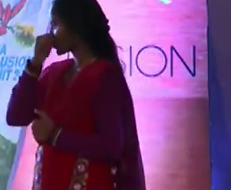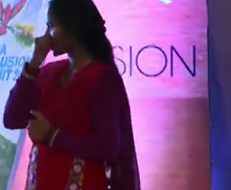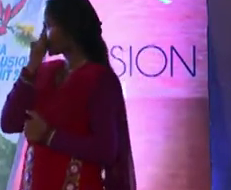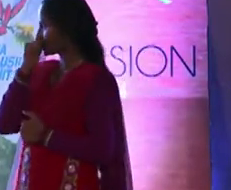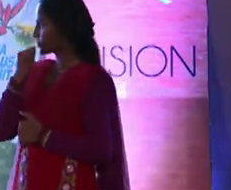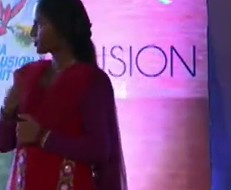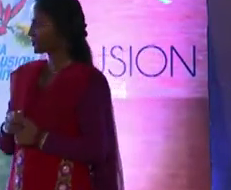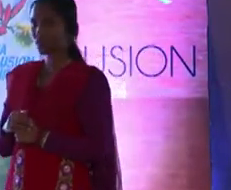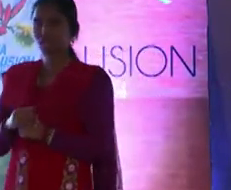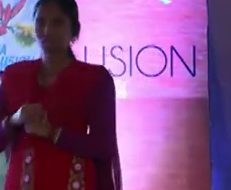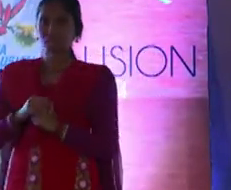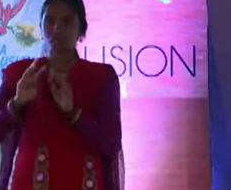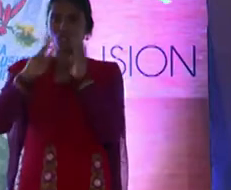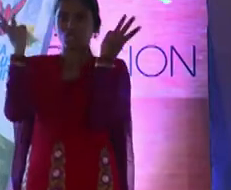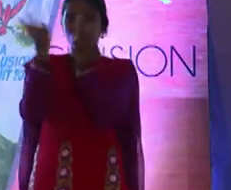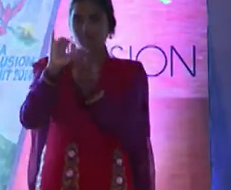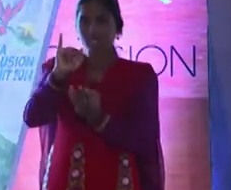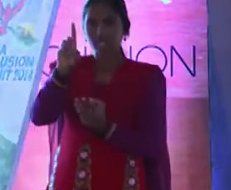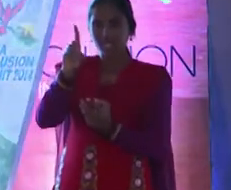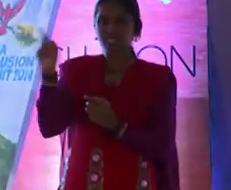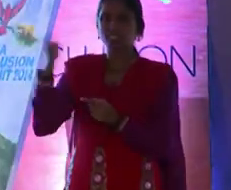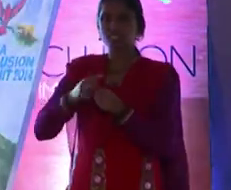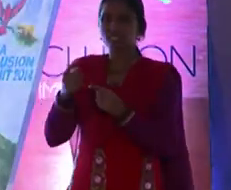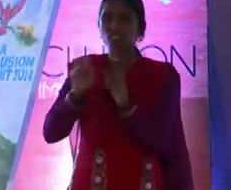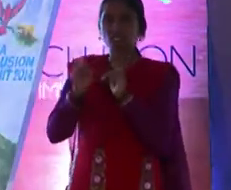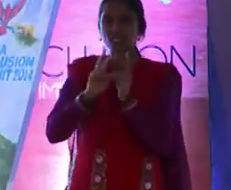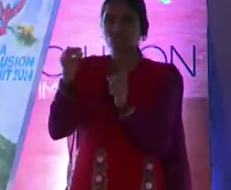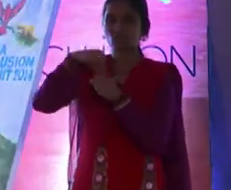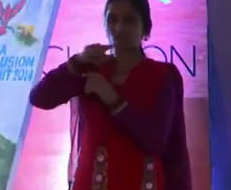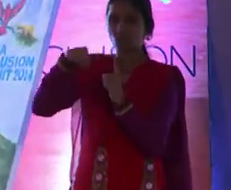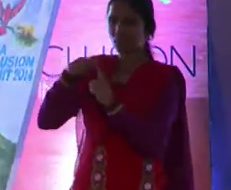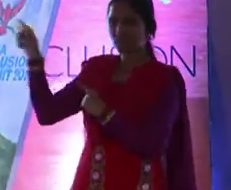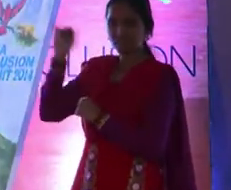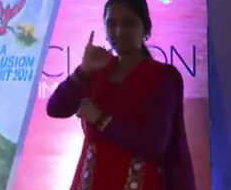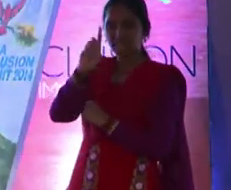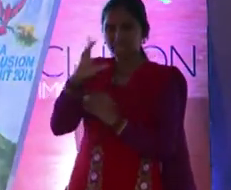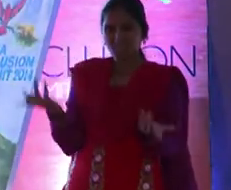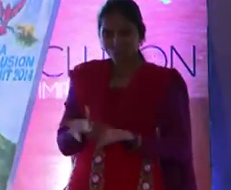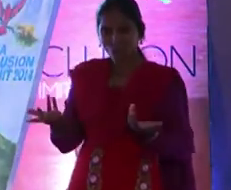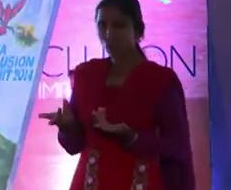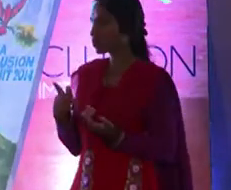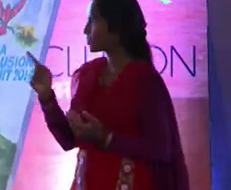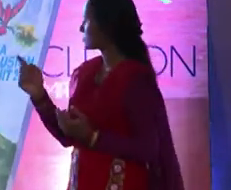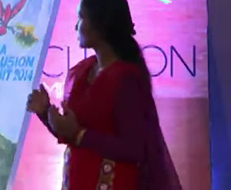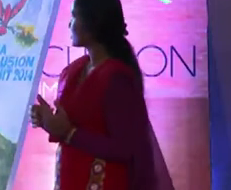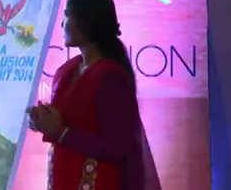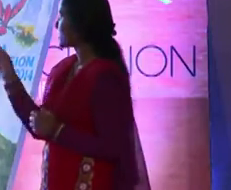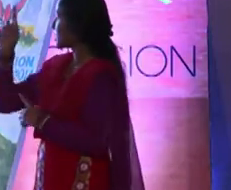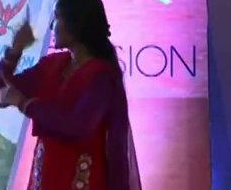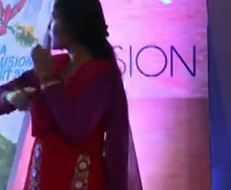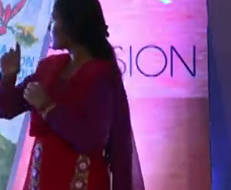The universal ID. I'll just spend 3 minutes for the disability